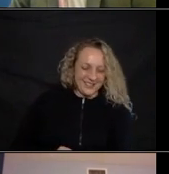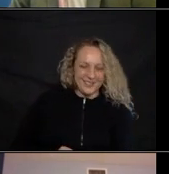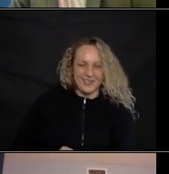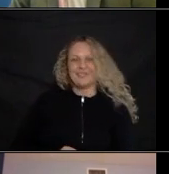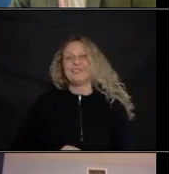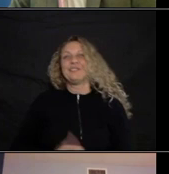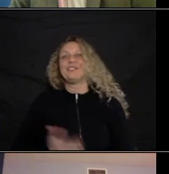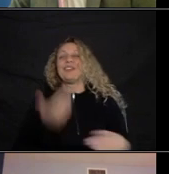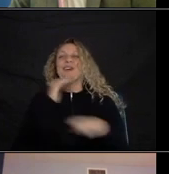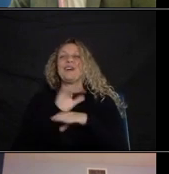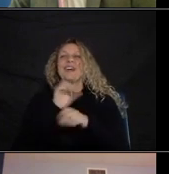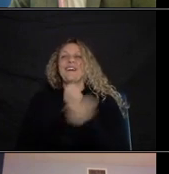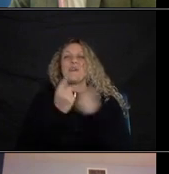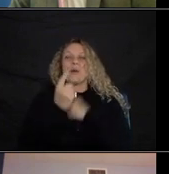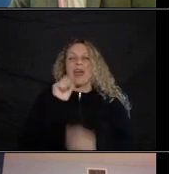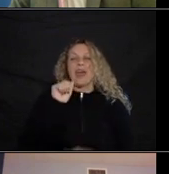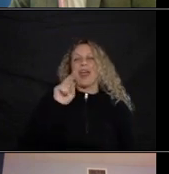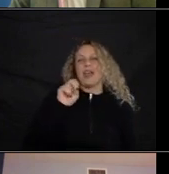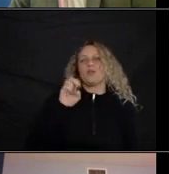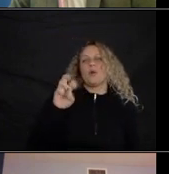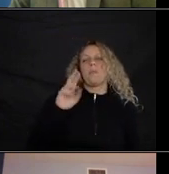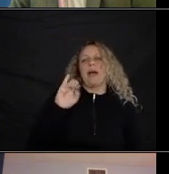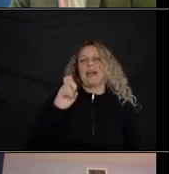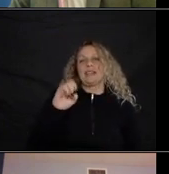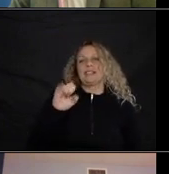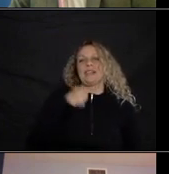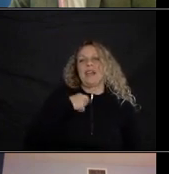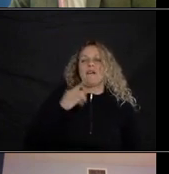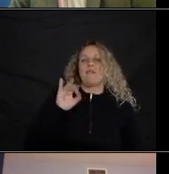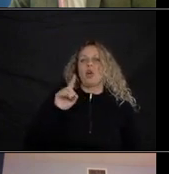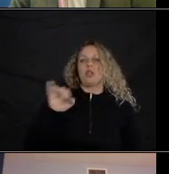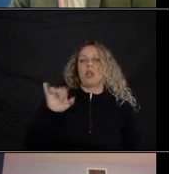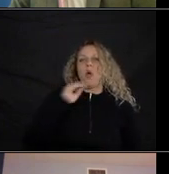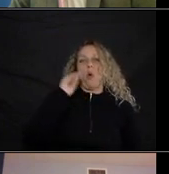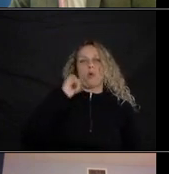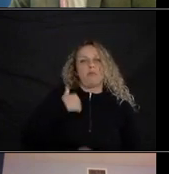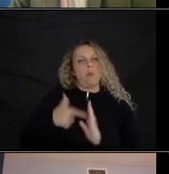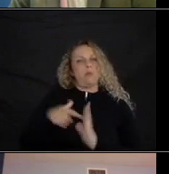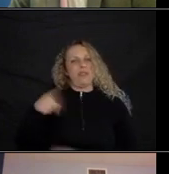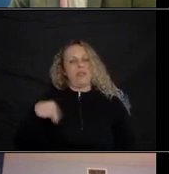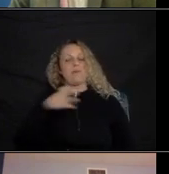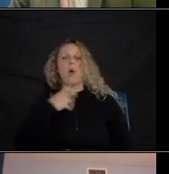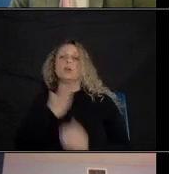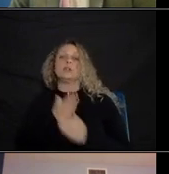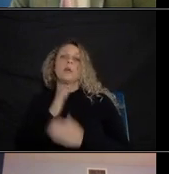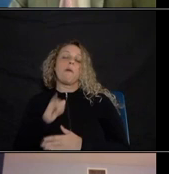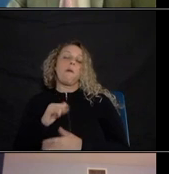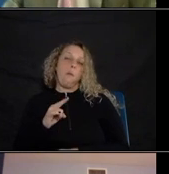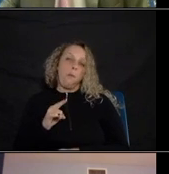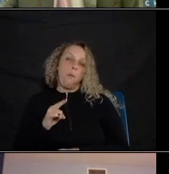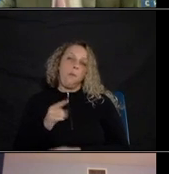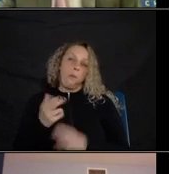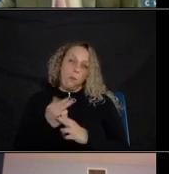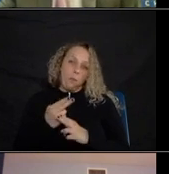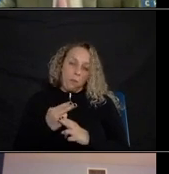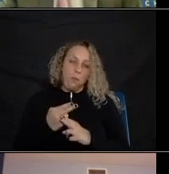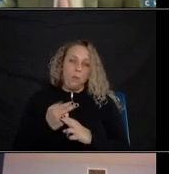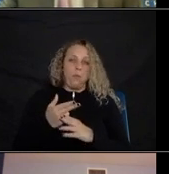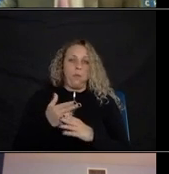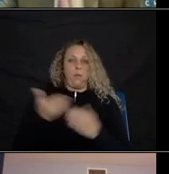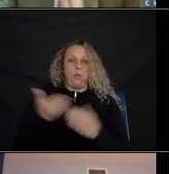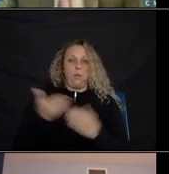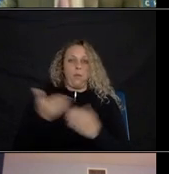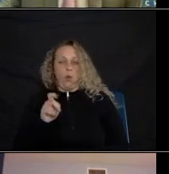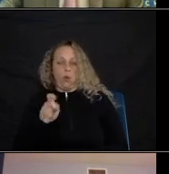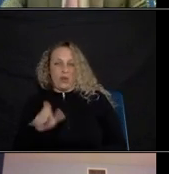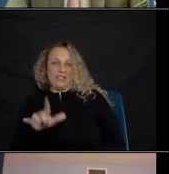All right. Good evening, everyone. My name is Andrew Maxey. I'm representing Pulte Homes. I just wanted this opportunity to briefly, you know, introduce Pulte.